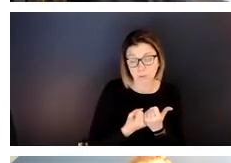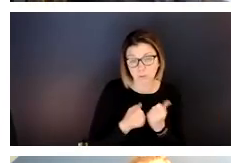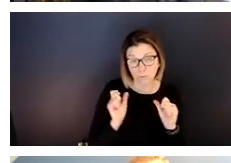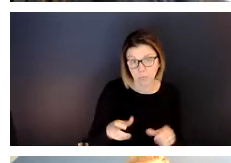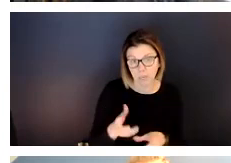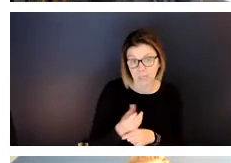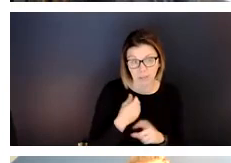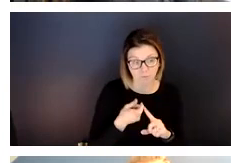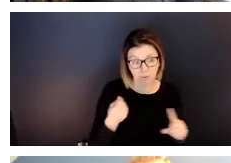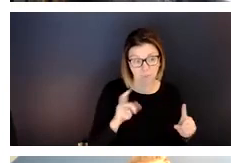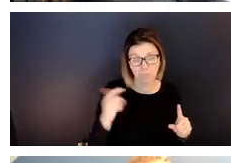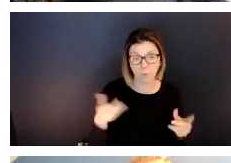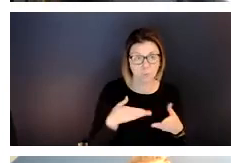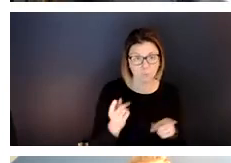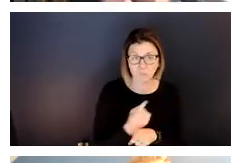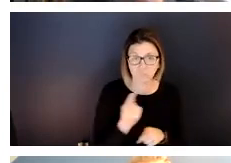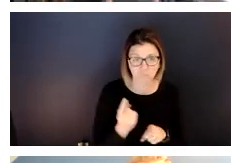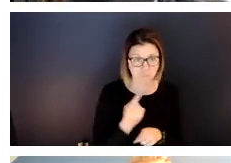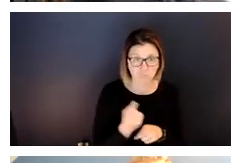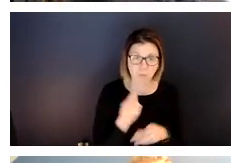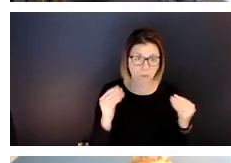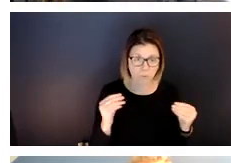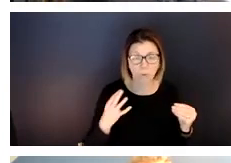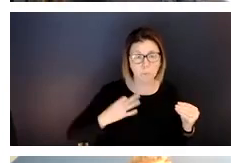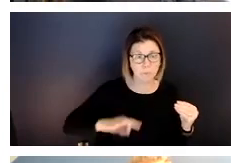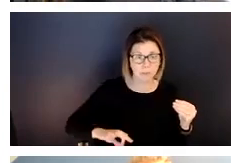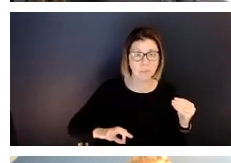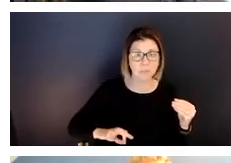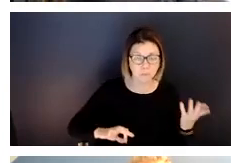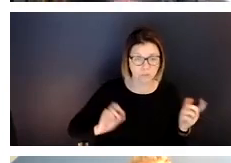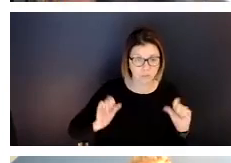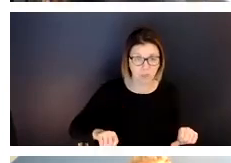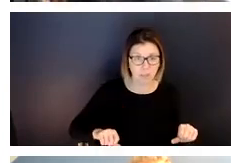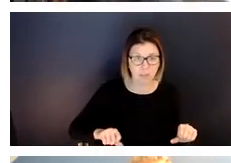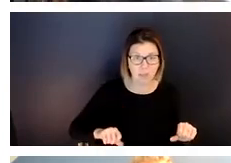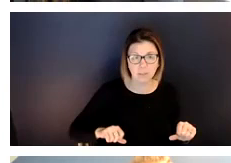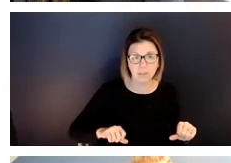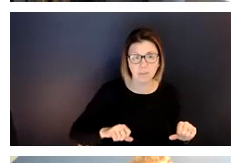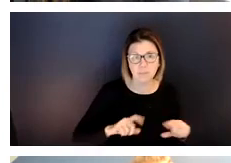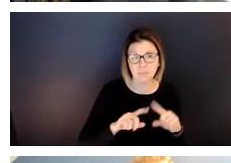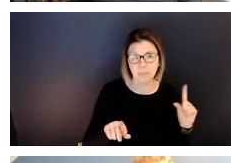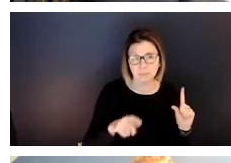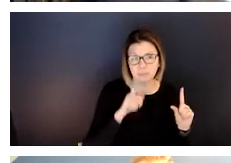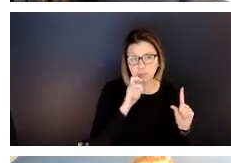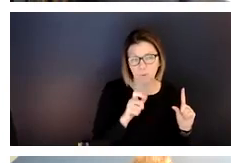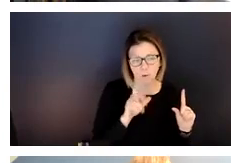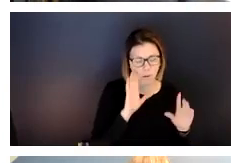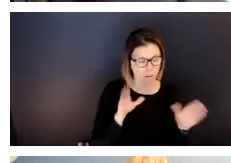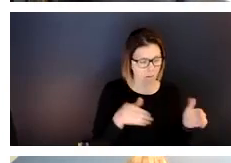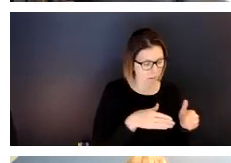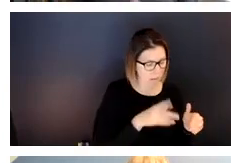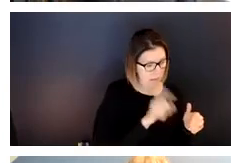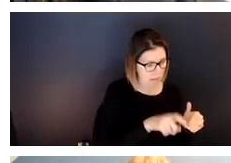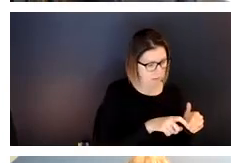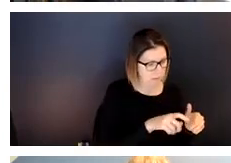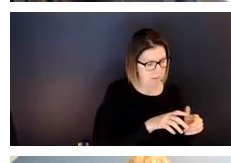come from those things that can be very useful and needed, but don't default to the mindset of it has